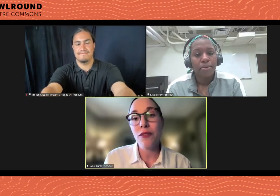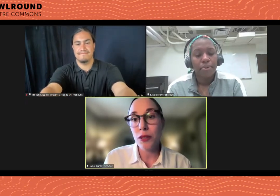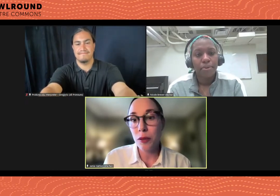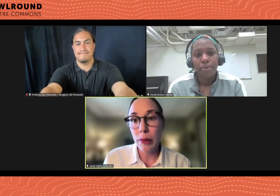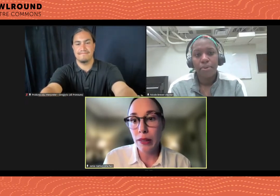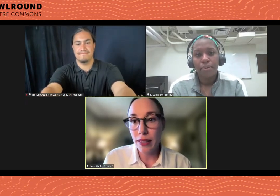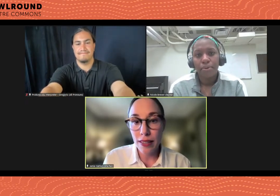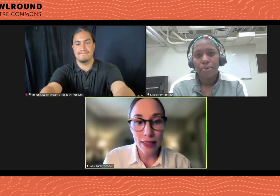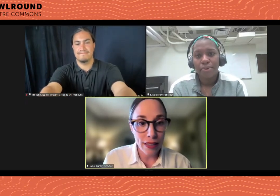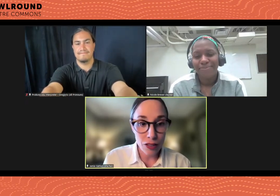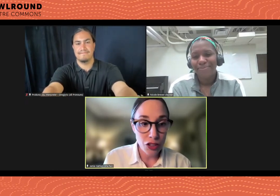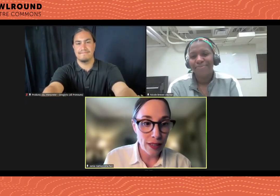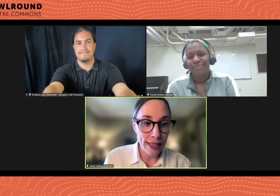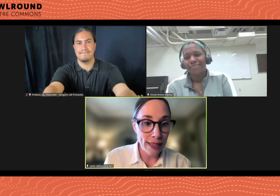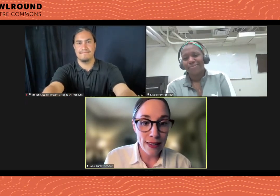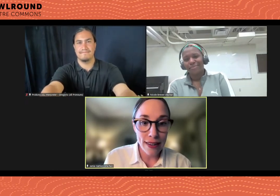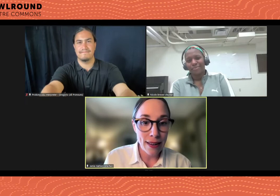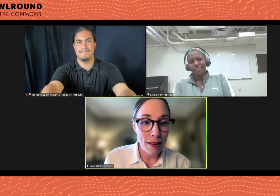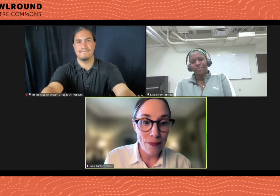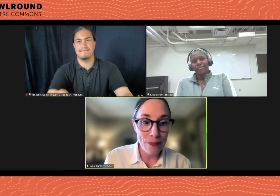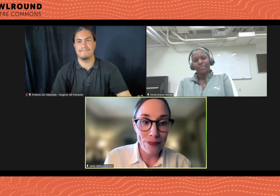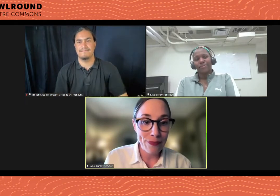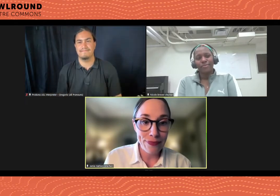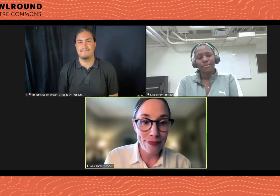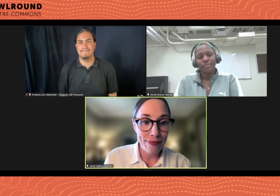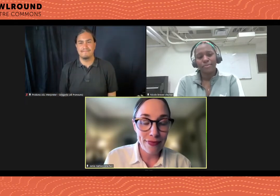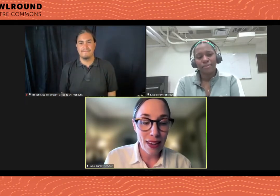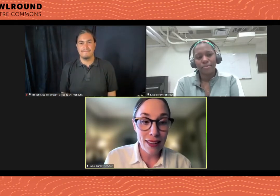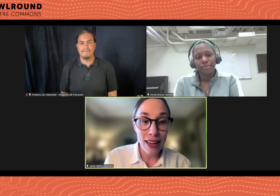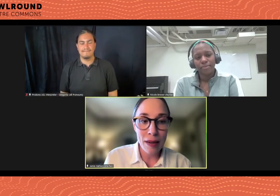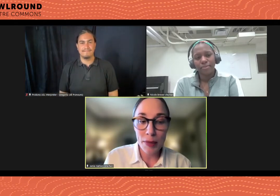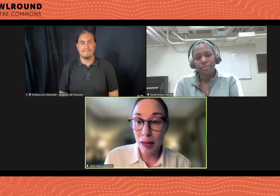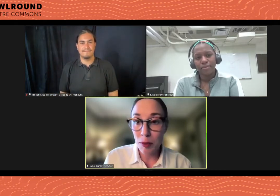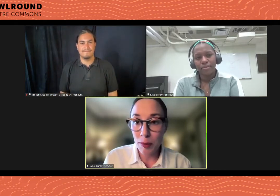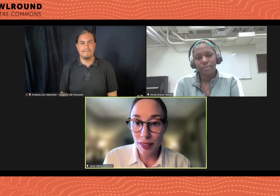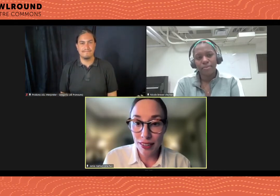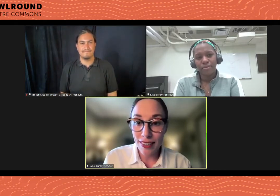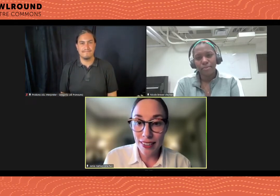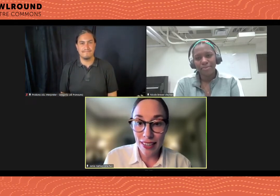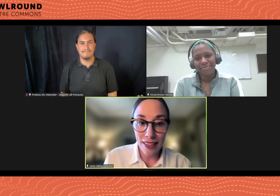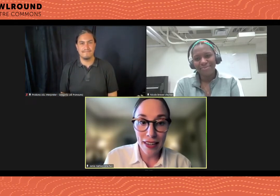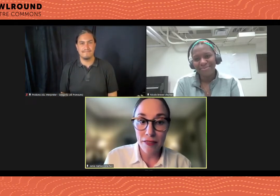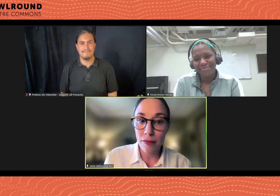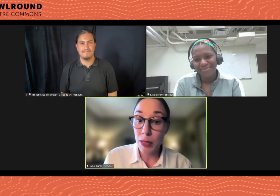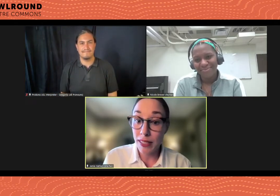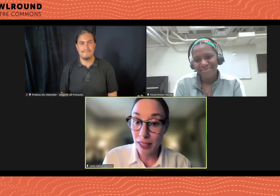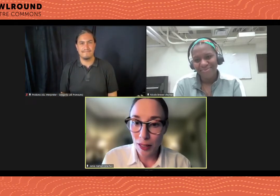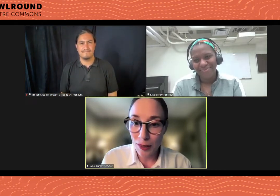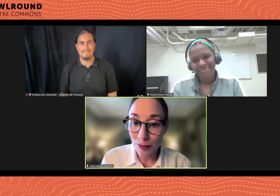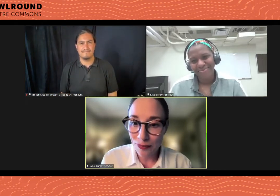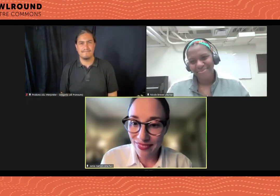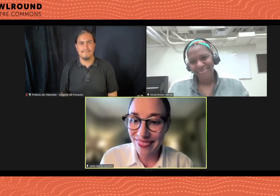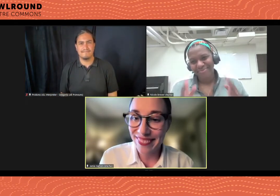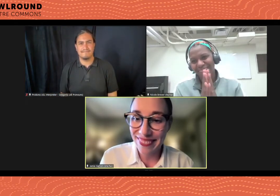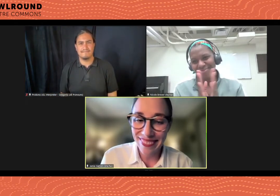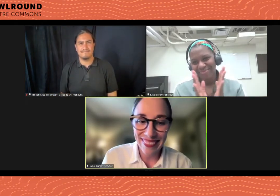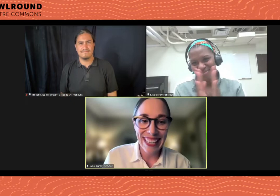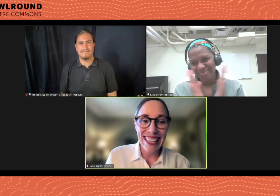your vulnerability in sharing. I became a mother 8.5 months ago.